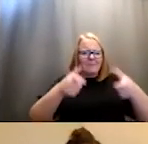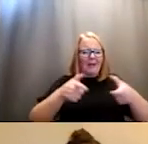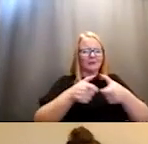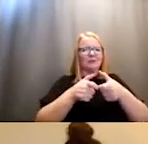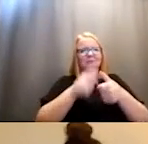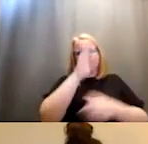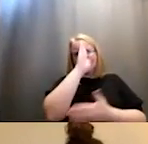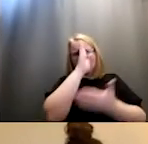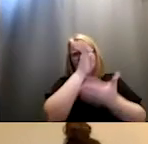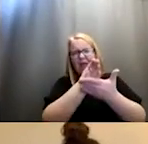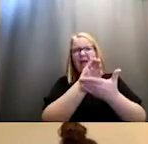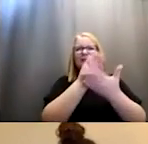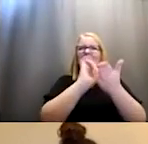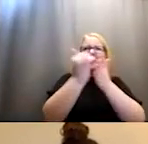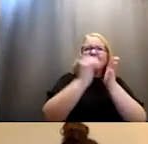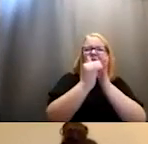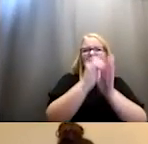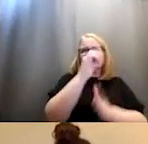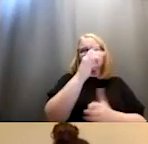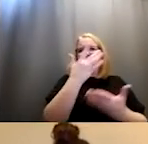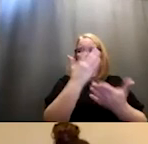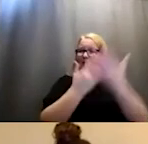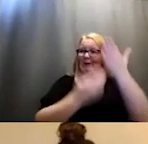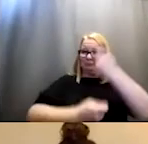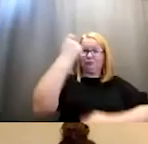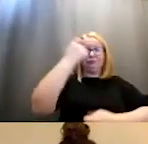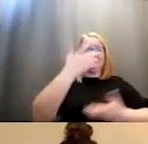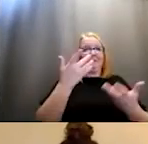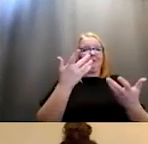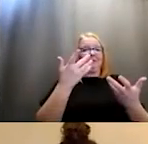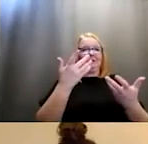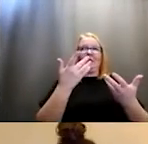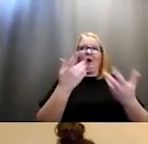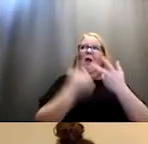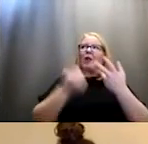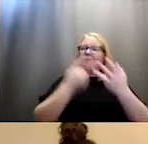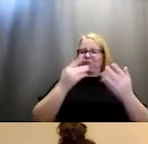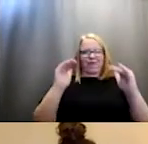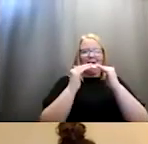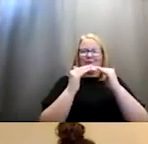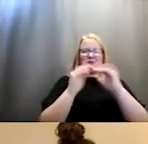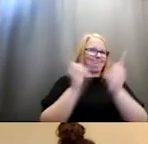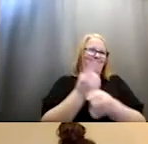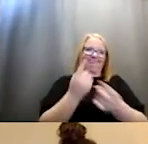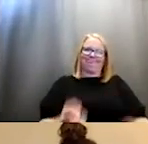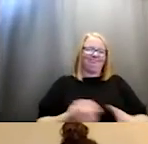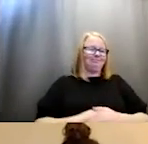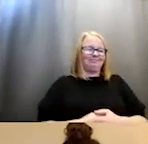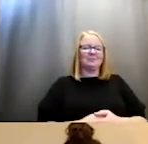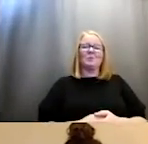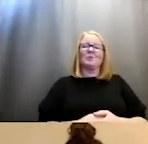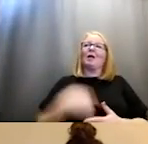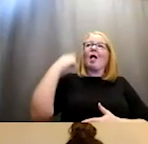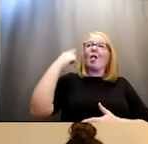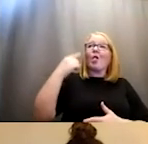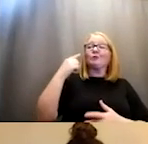still feels really fresh today and was revolutionary compared with other cosmetics brands at that time. The London look, promoted